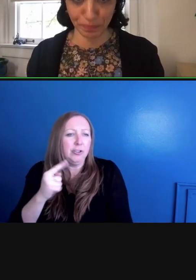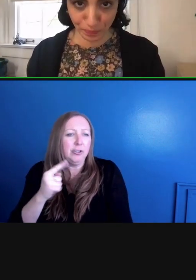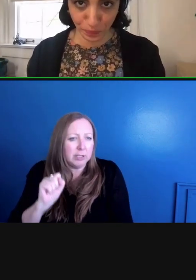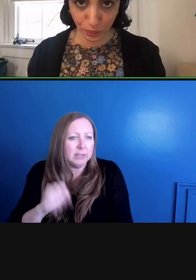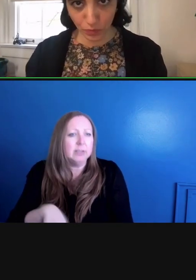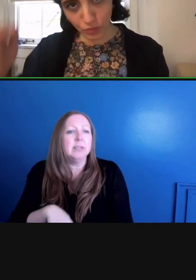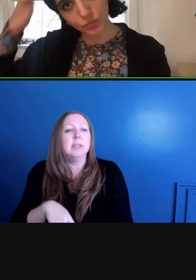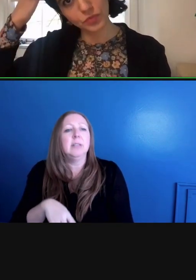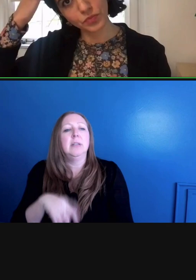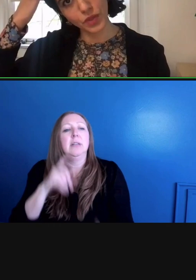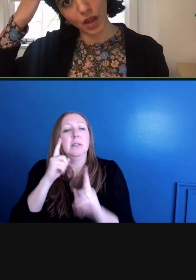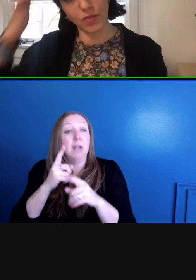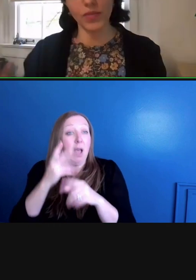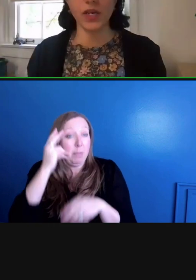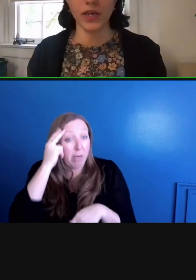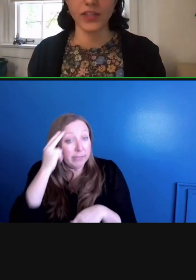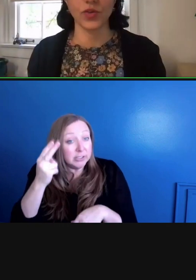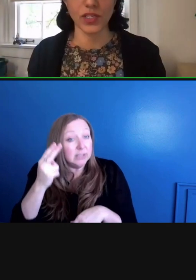prediction.